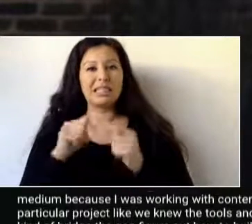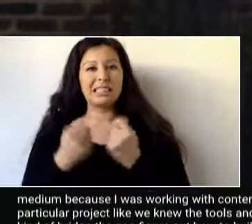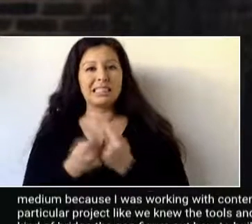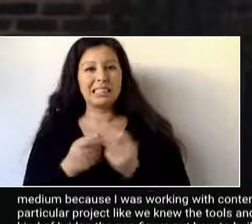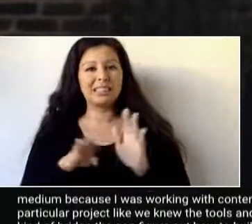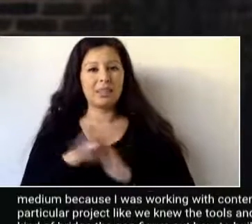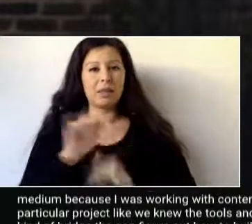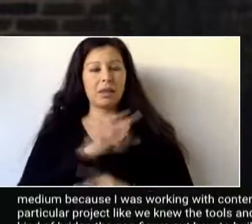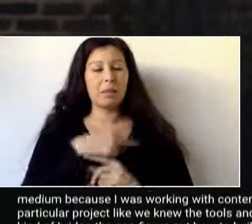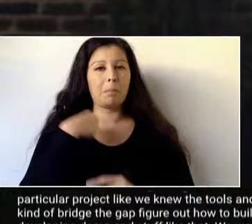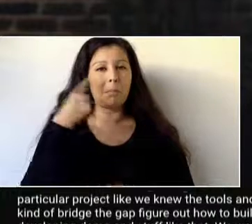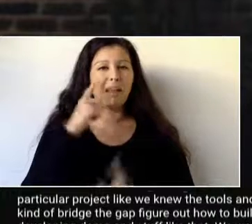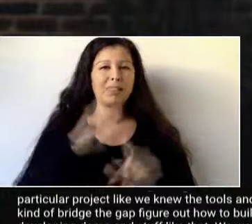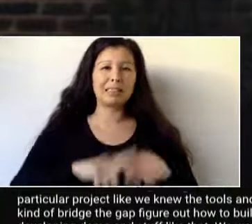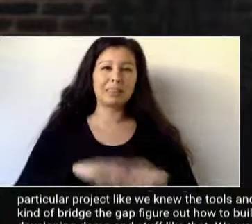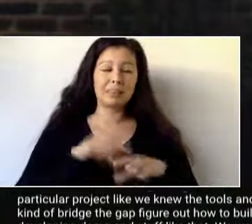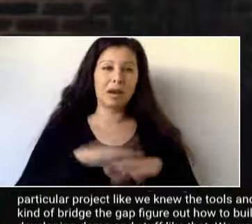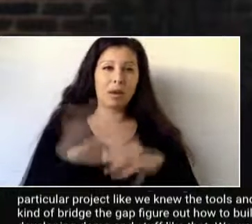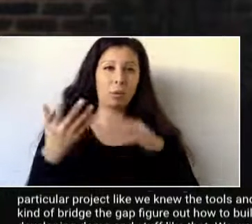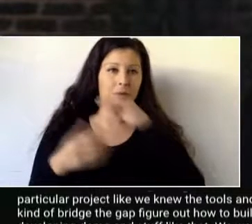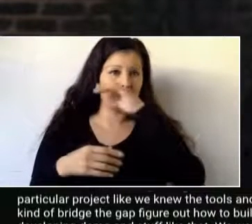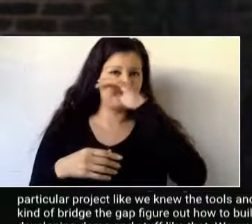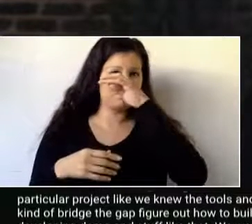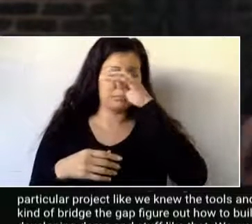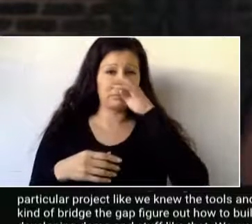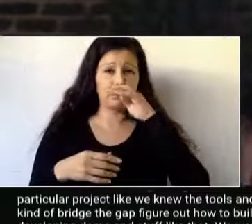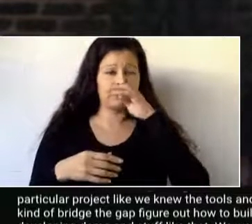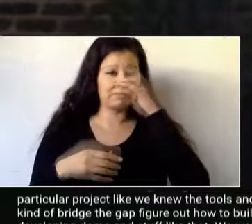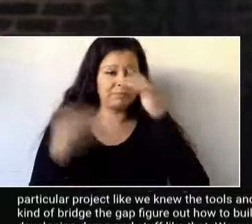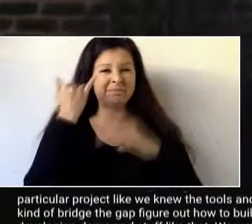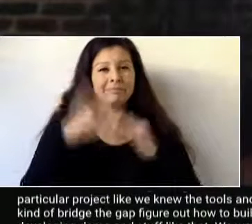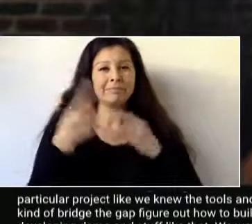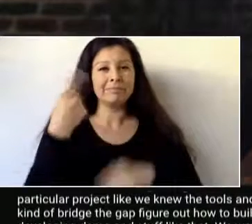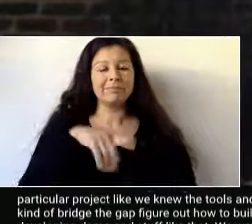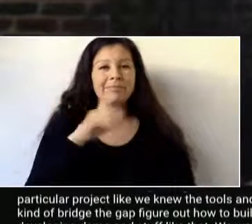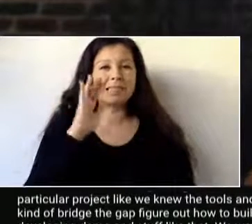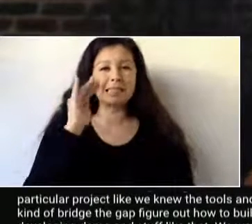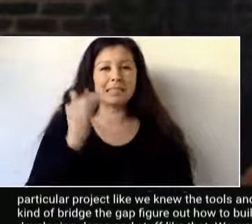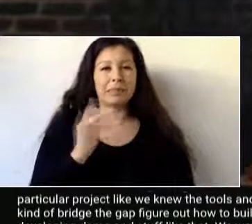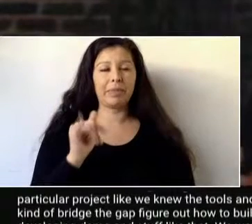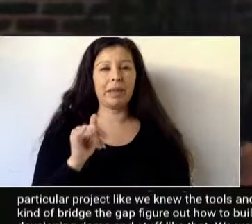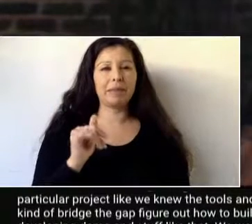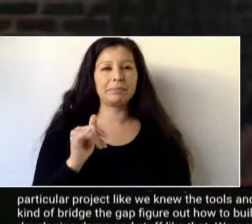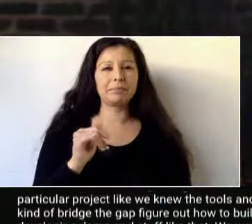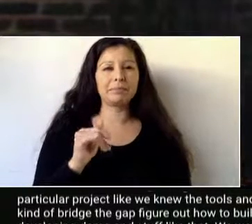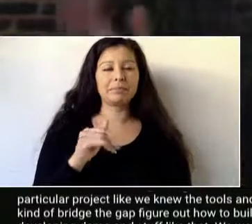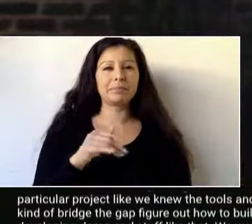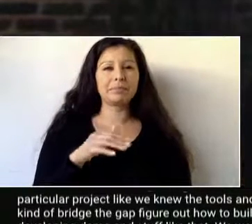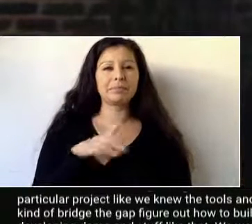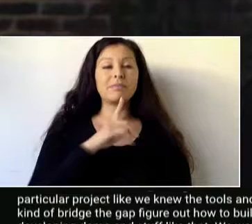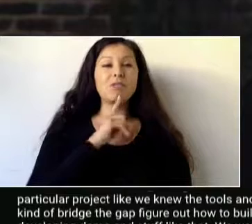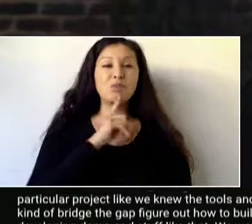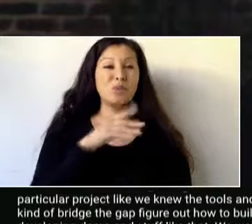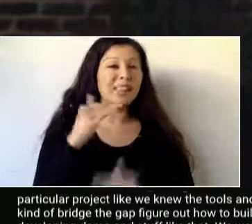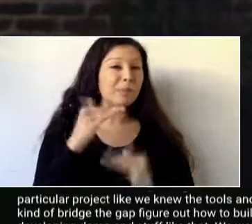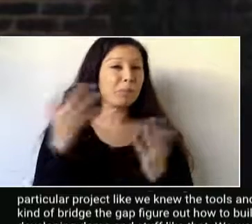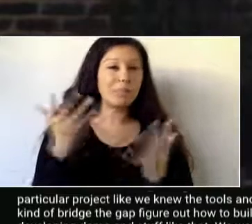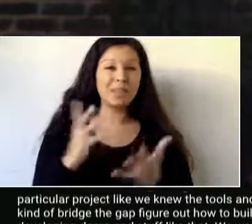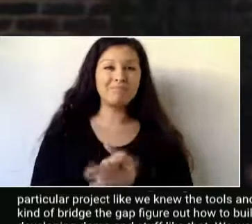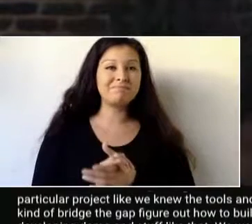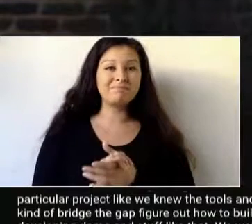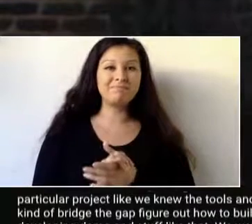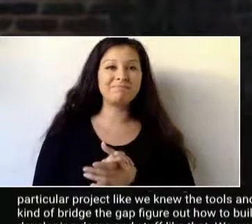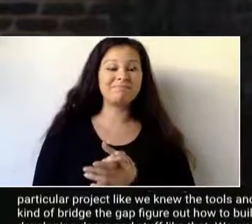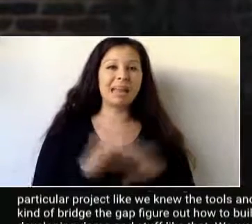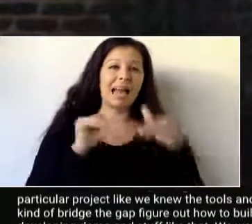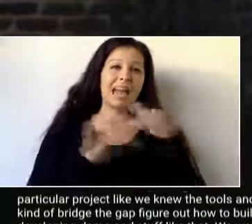But I think it really depends on the, I think at the end of the day, it seems like the real limitation is like